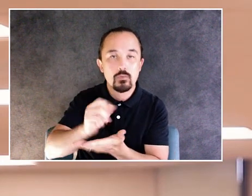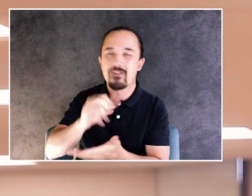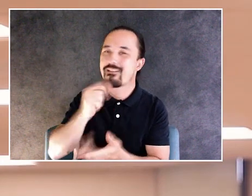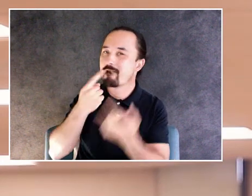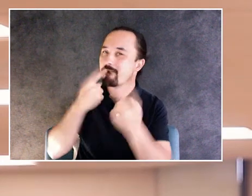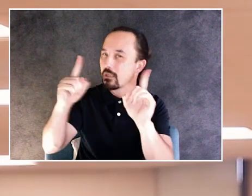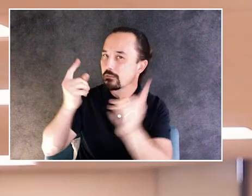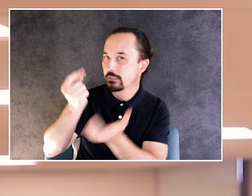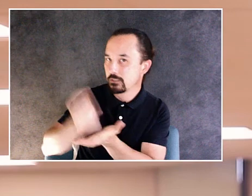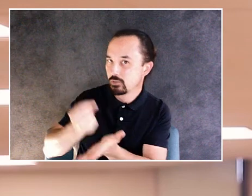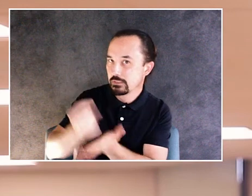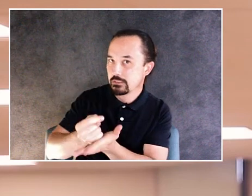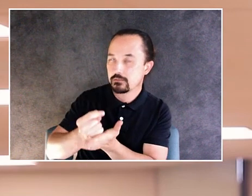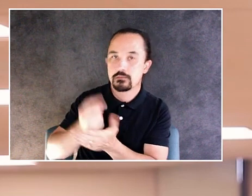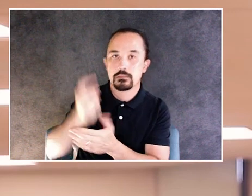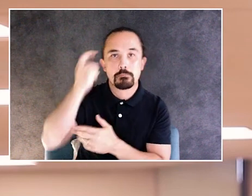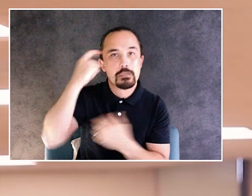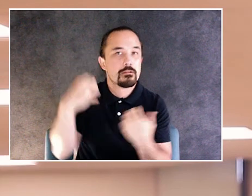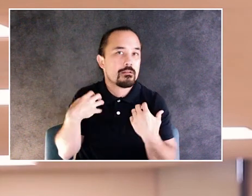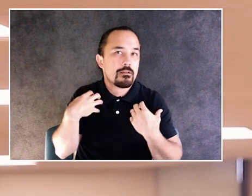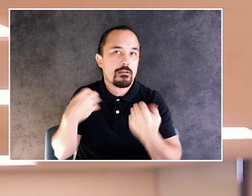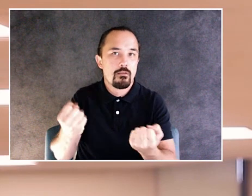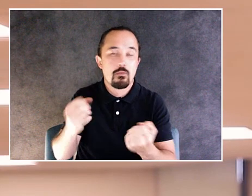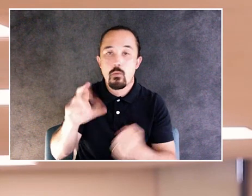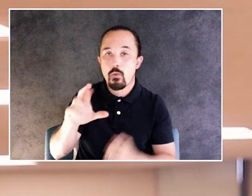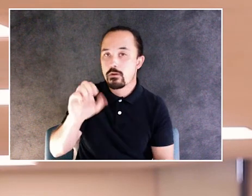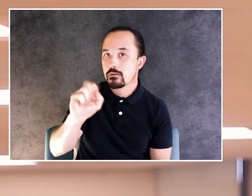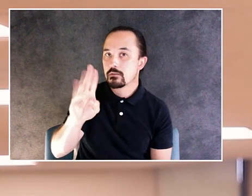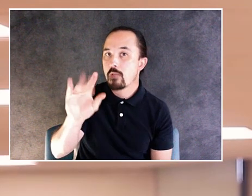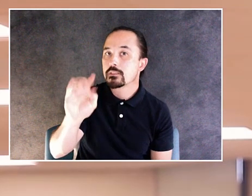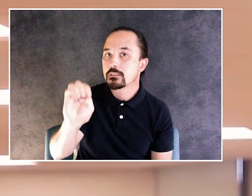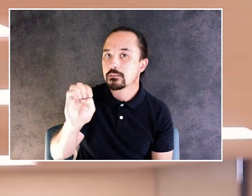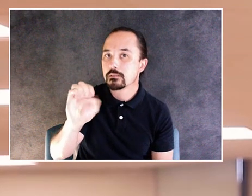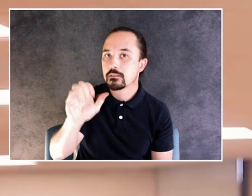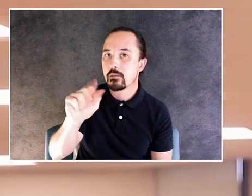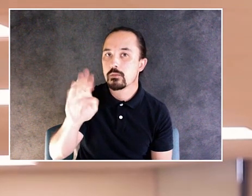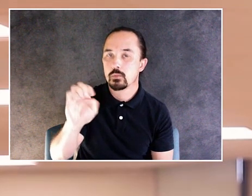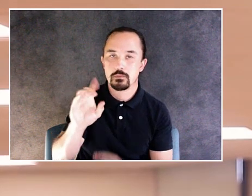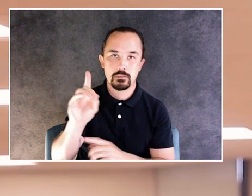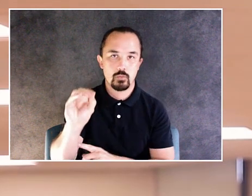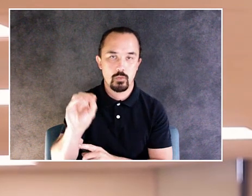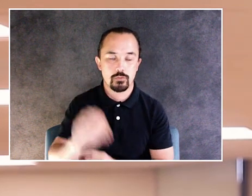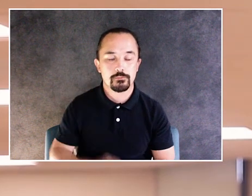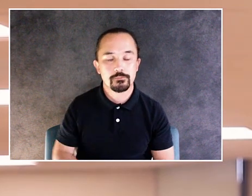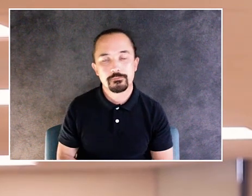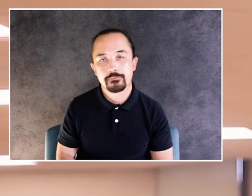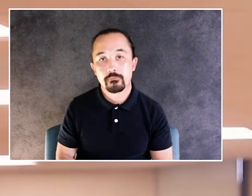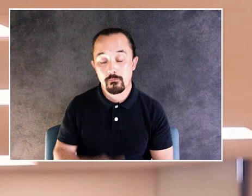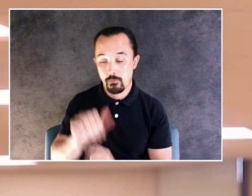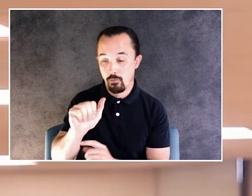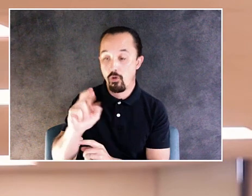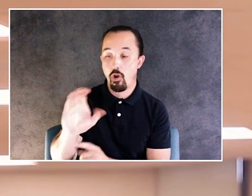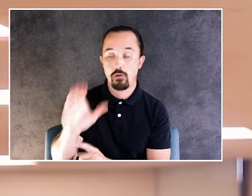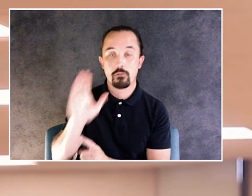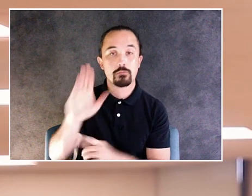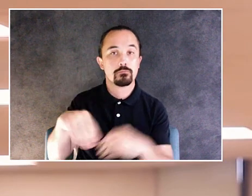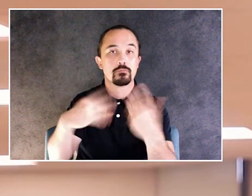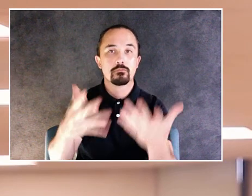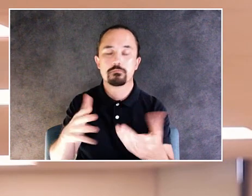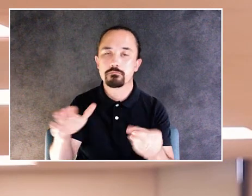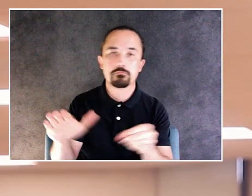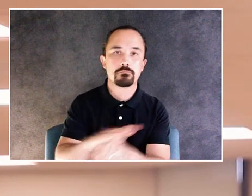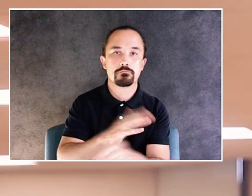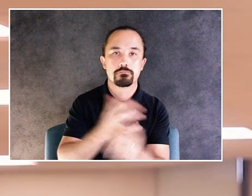treated mental health or substance use disorder. The ARC program will provide a fully